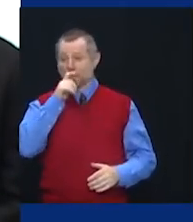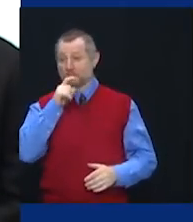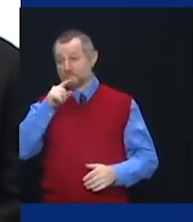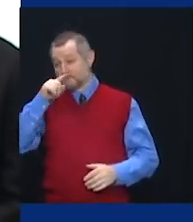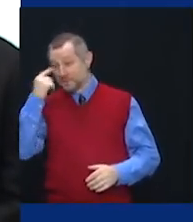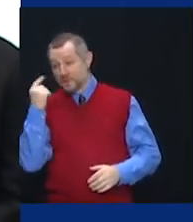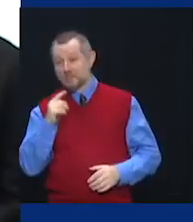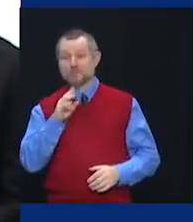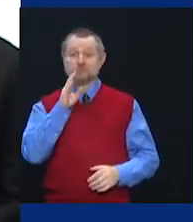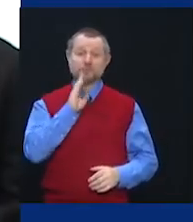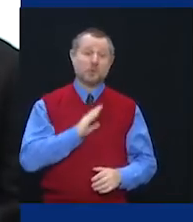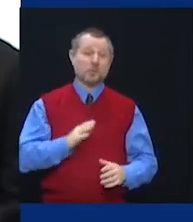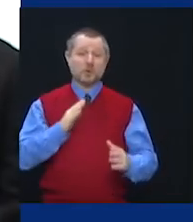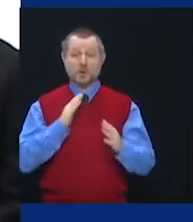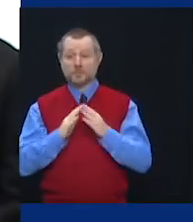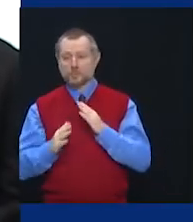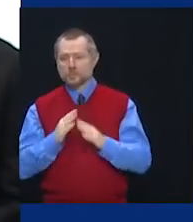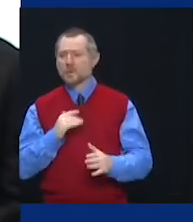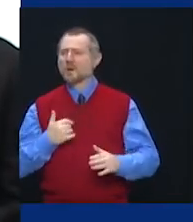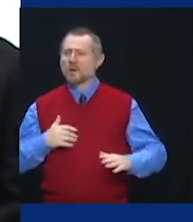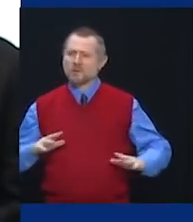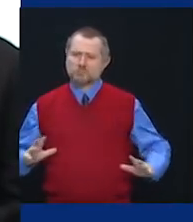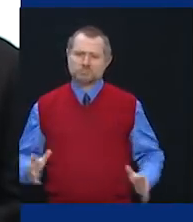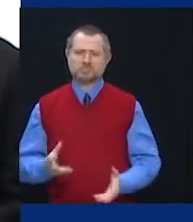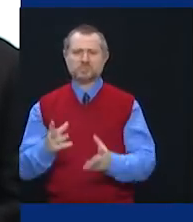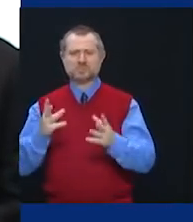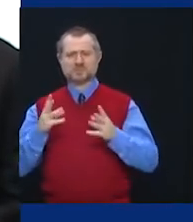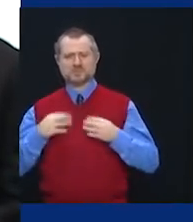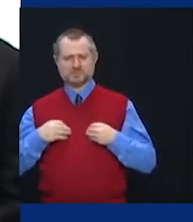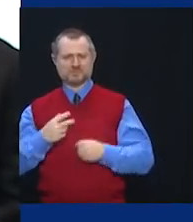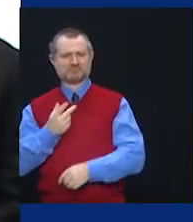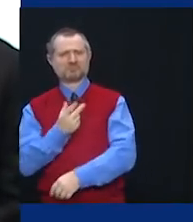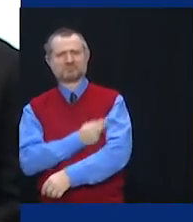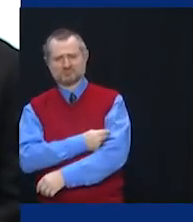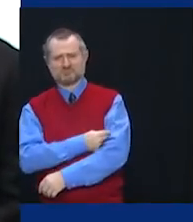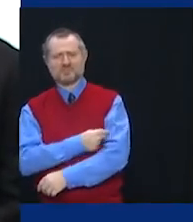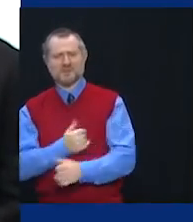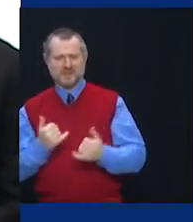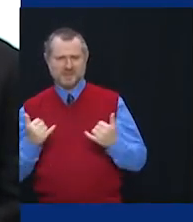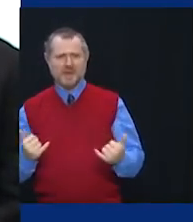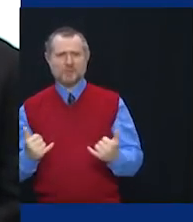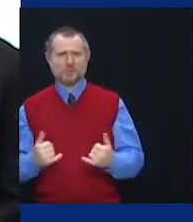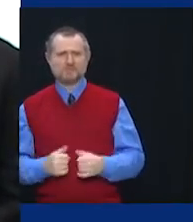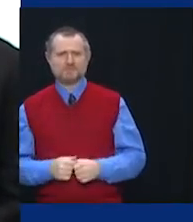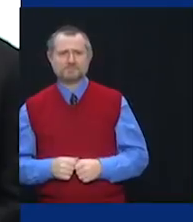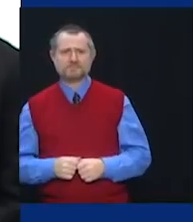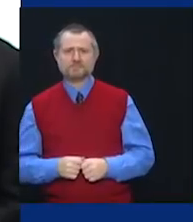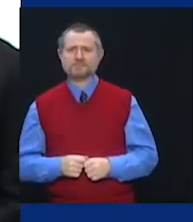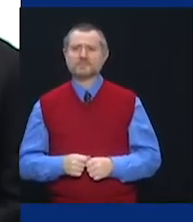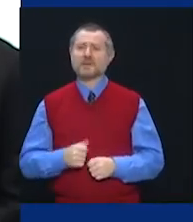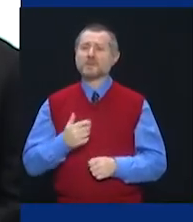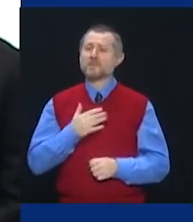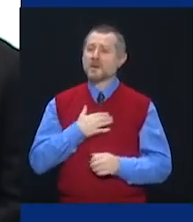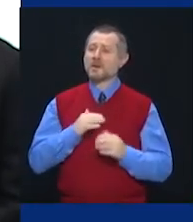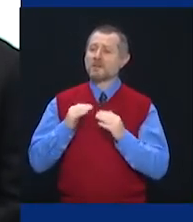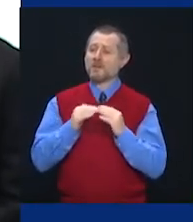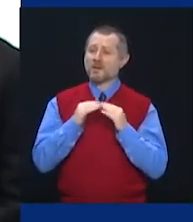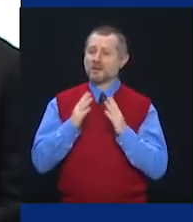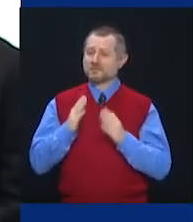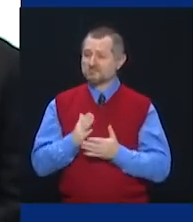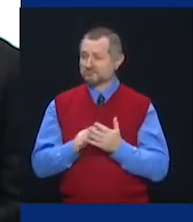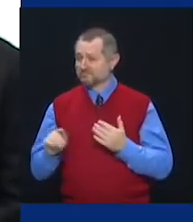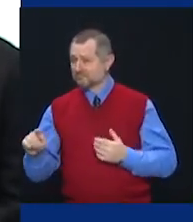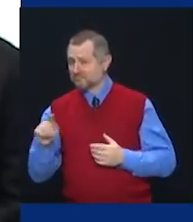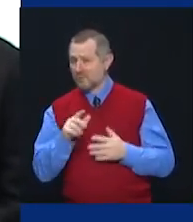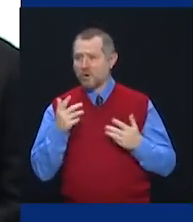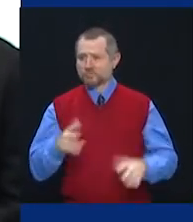brown community, to take the vaccine today. Some of my colleagues have already taken